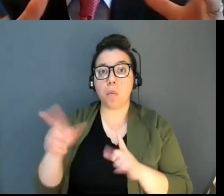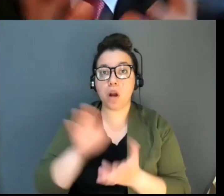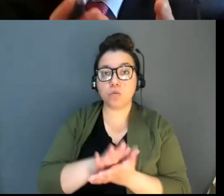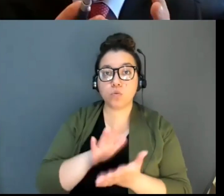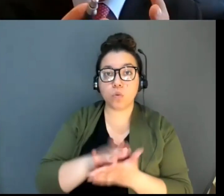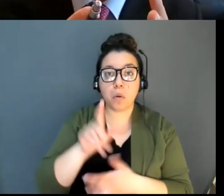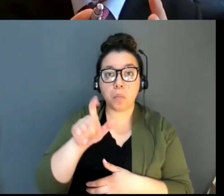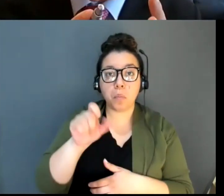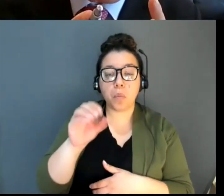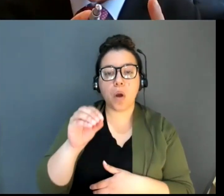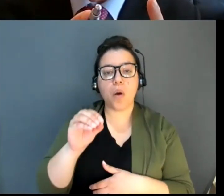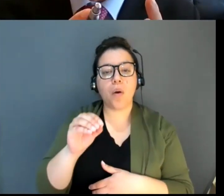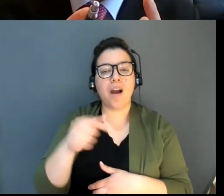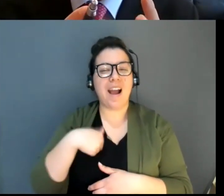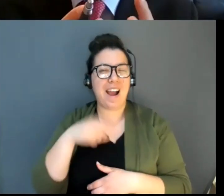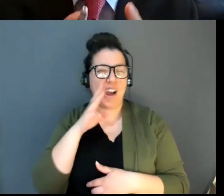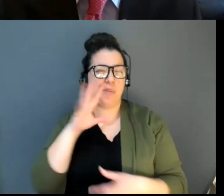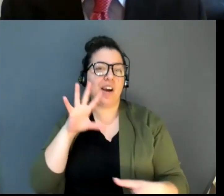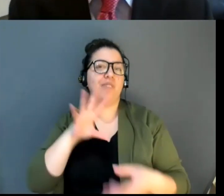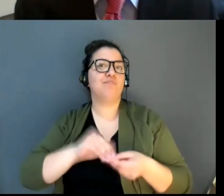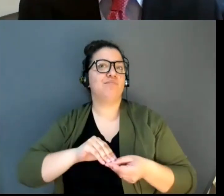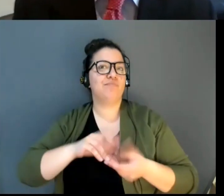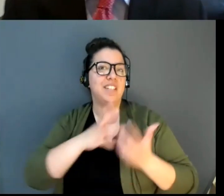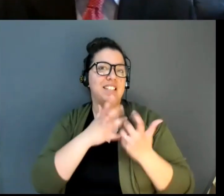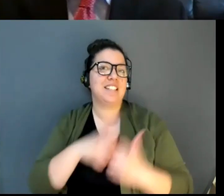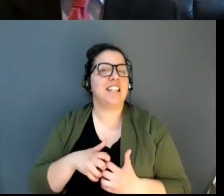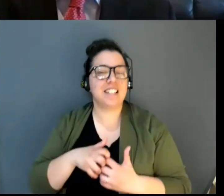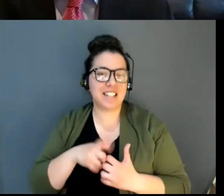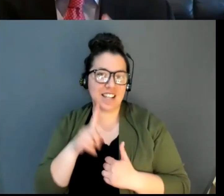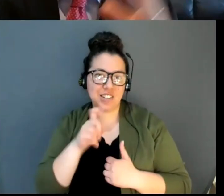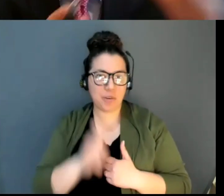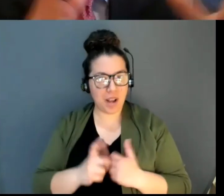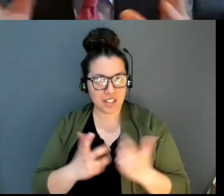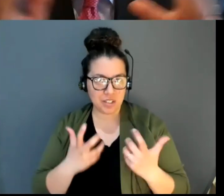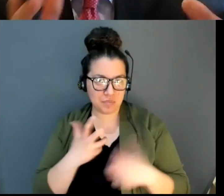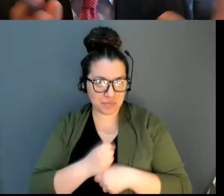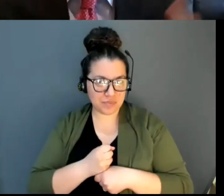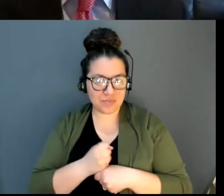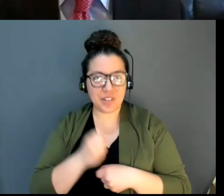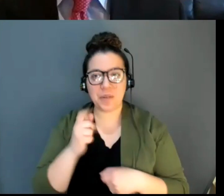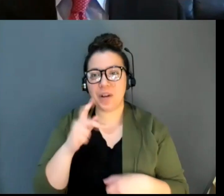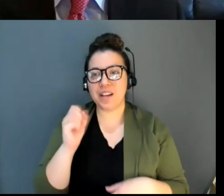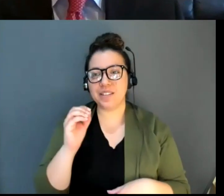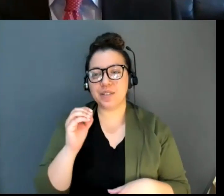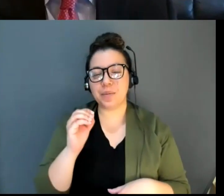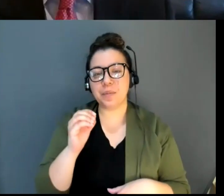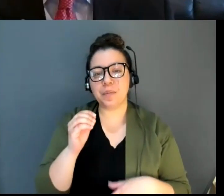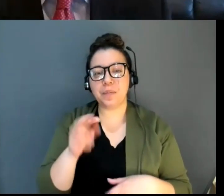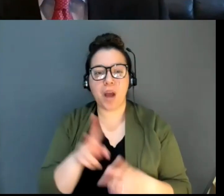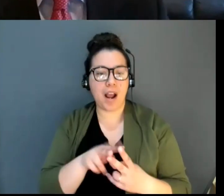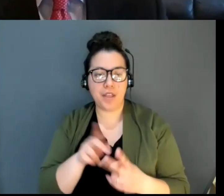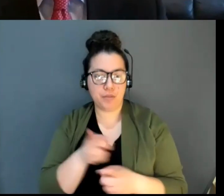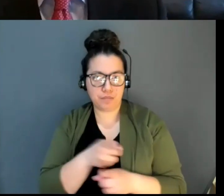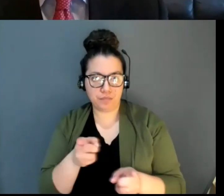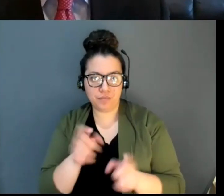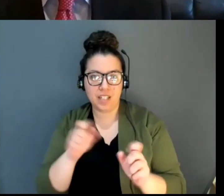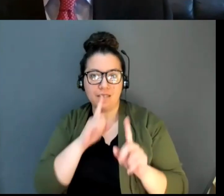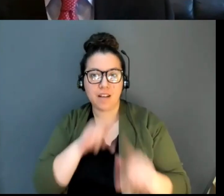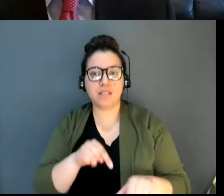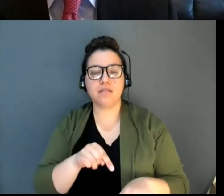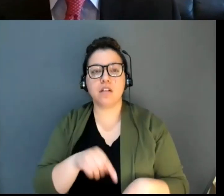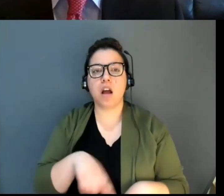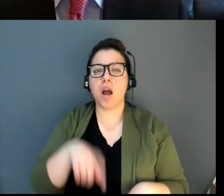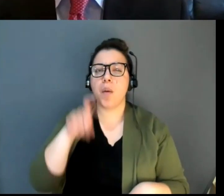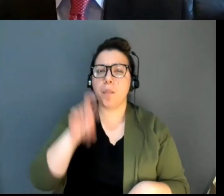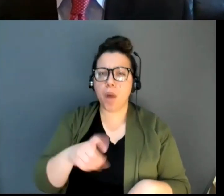together. I'm going to synthesize. Okay, how about that? Well Right on done. the spot. And either one of you could answer this. Do you have to go to a